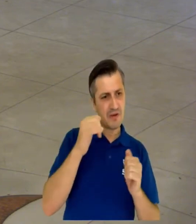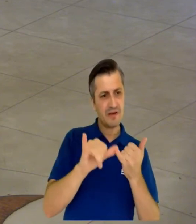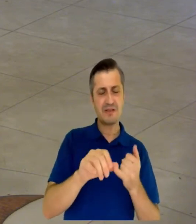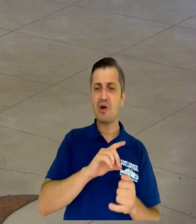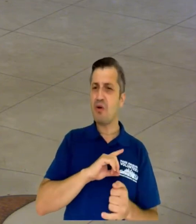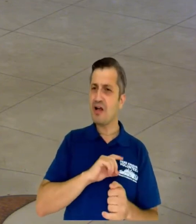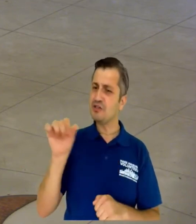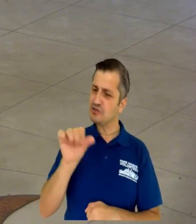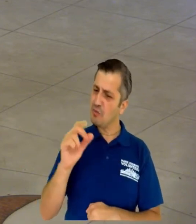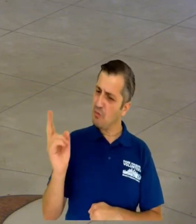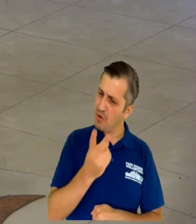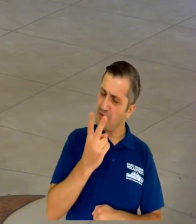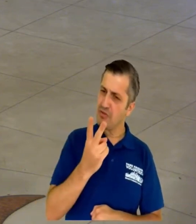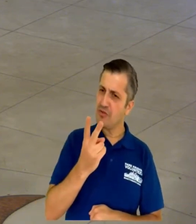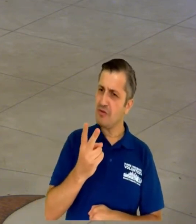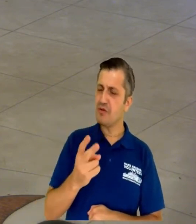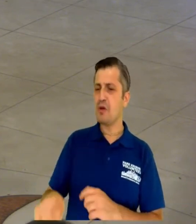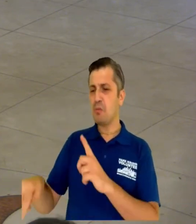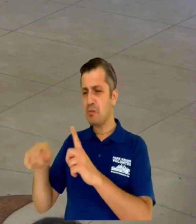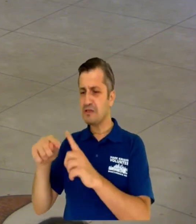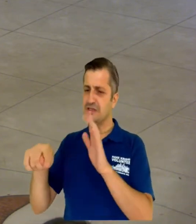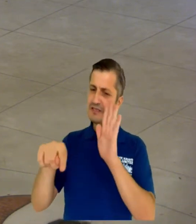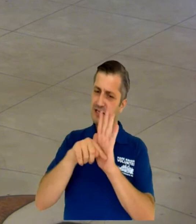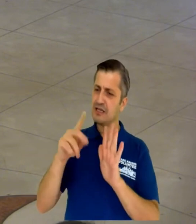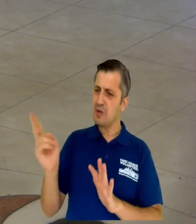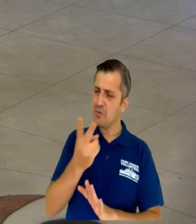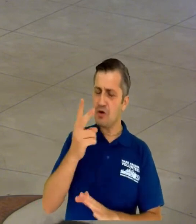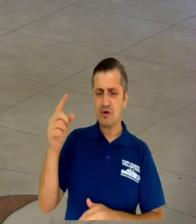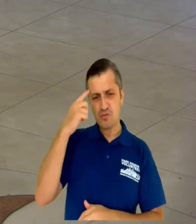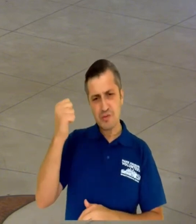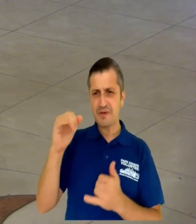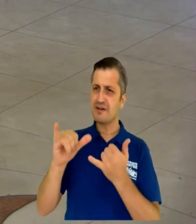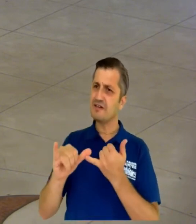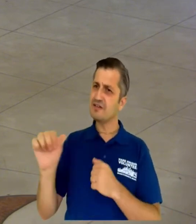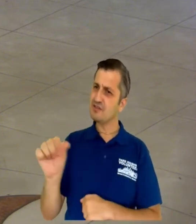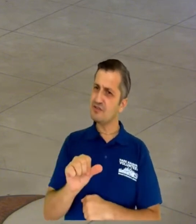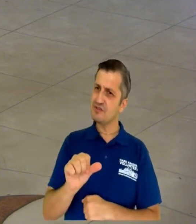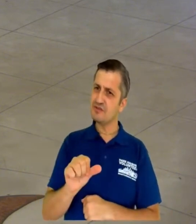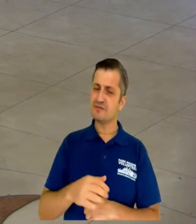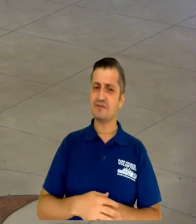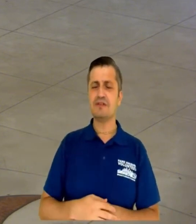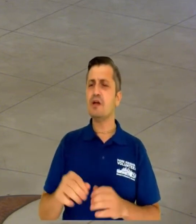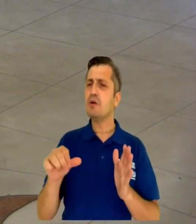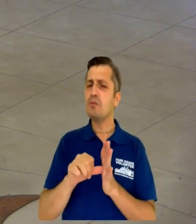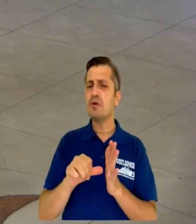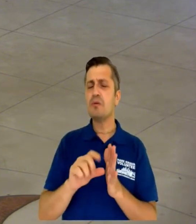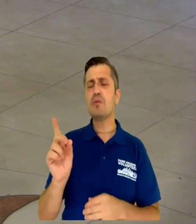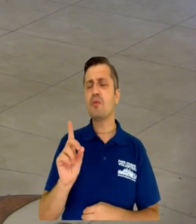right? So, so our biggest attachment should be Krishna, really, right?